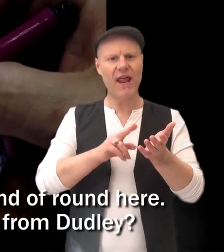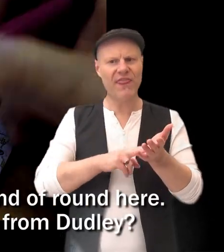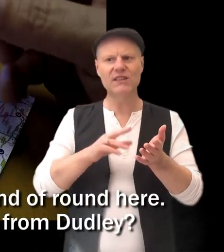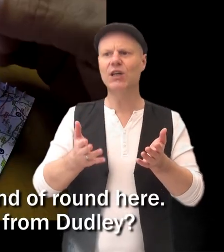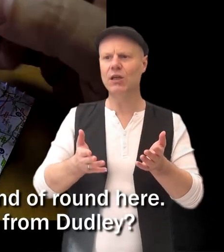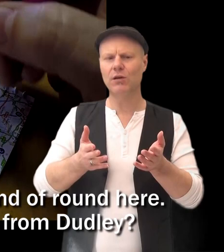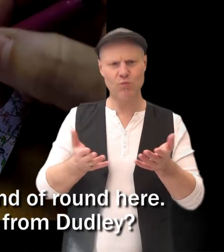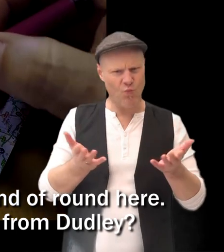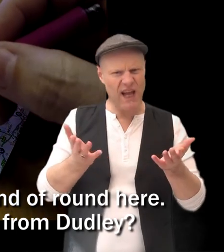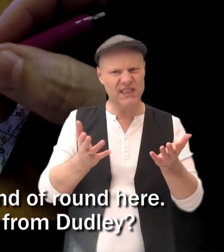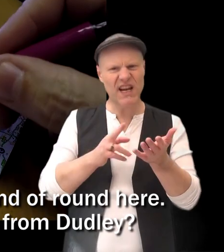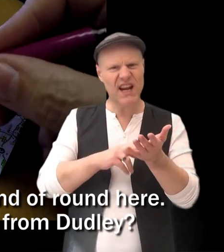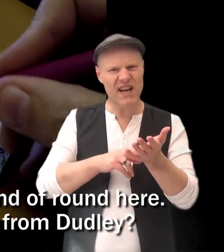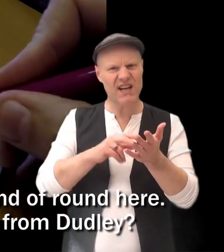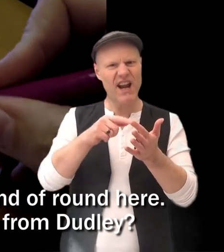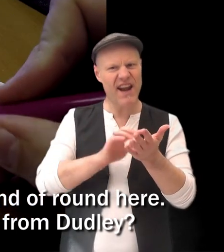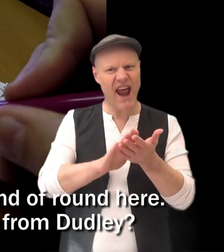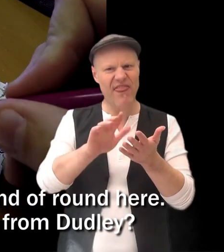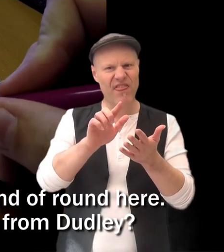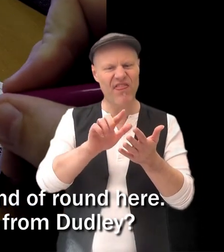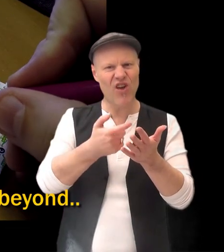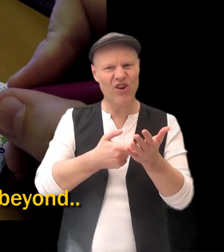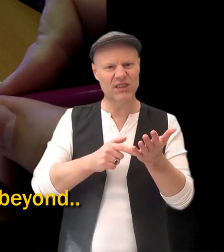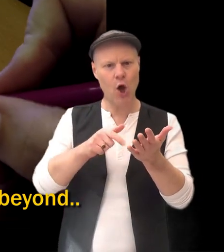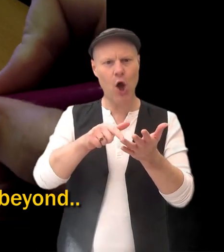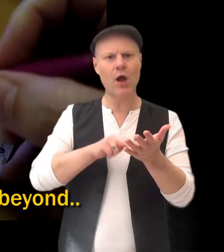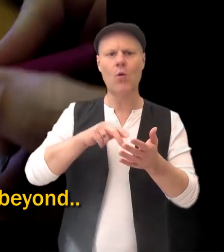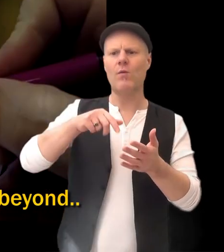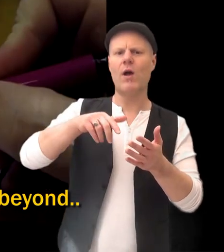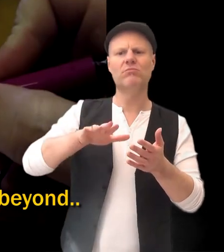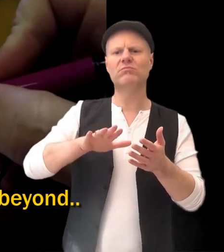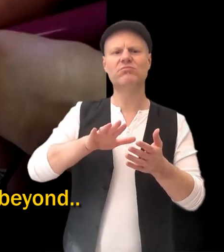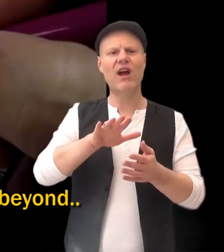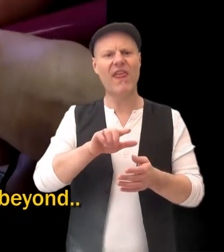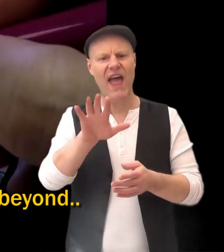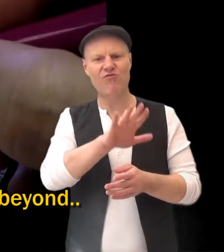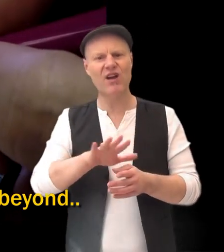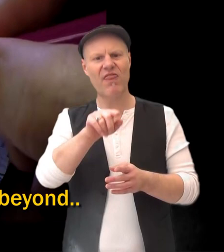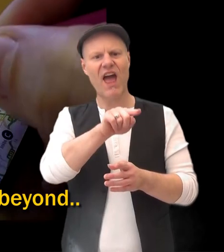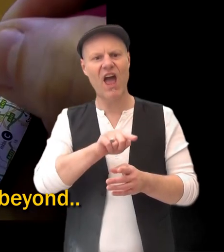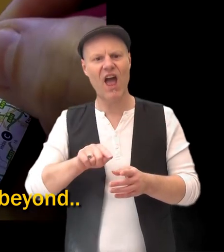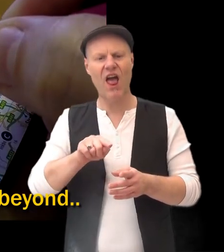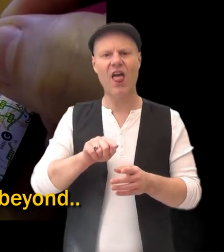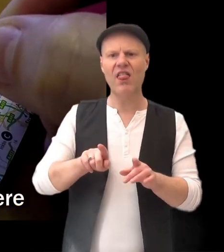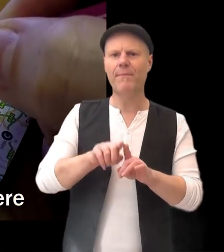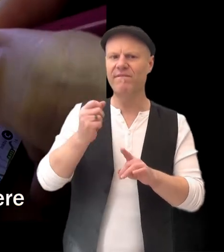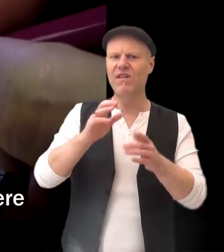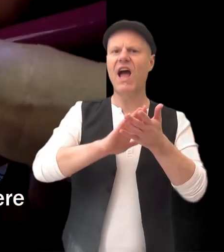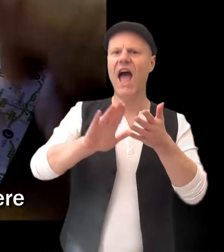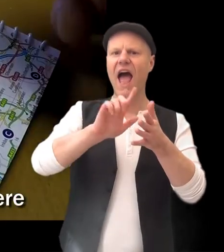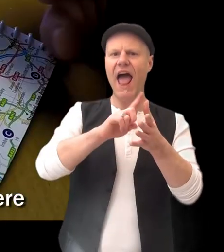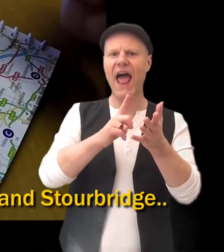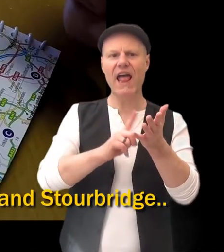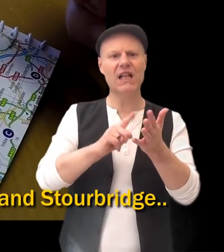Yeah. Netherton. Netherton. Where's Netherton from it's Dudley? Just down the road, right by to where I'll be on. So kind of round there.